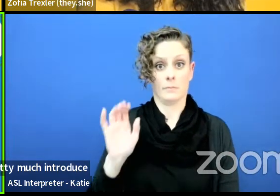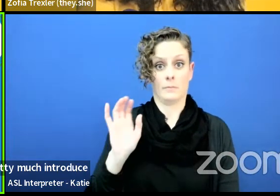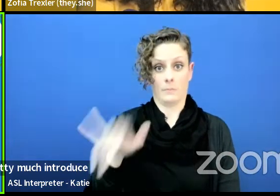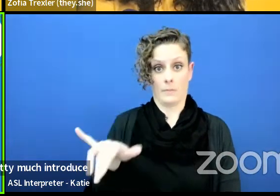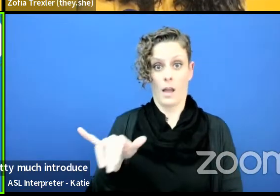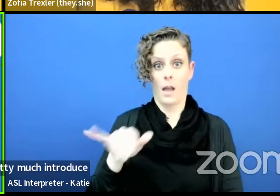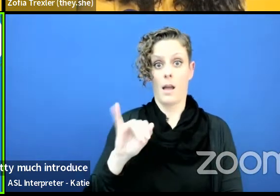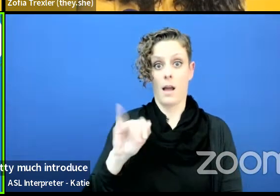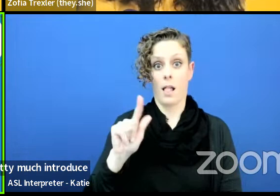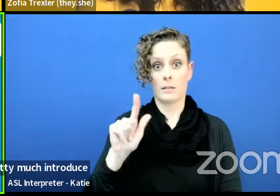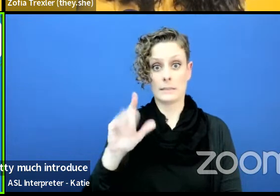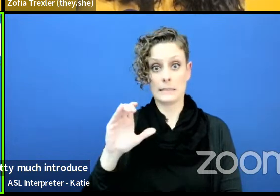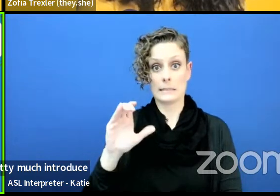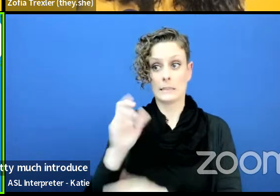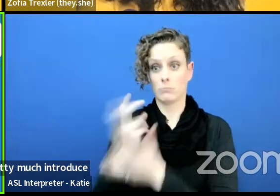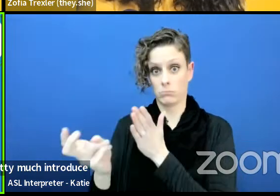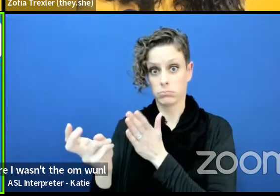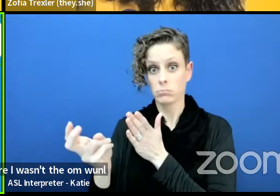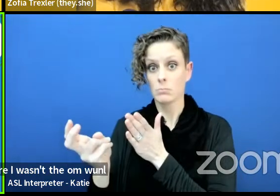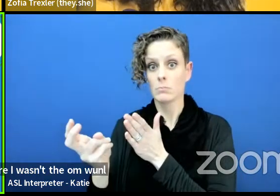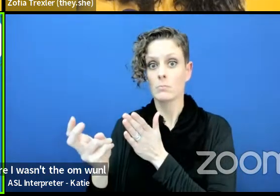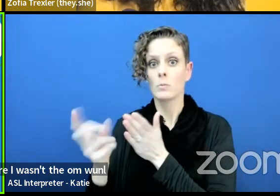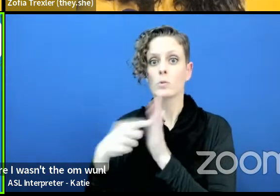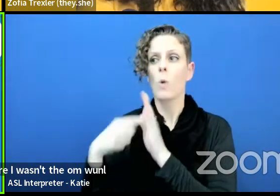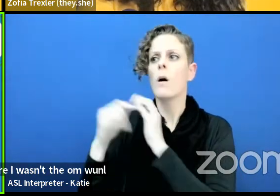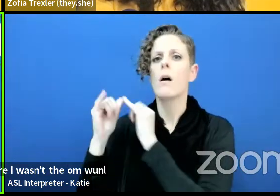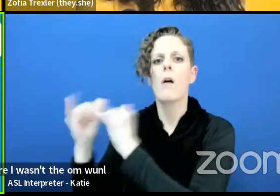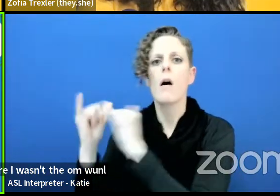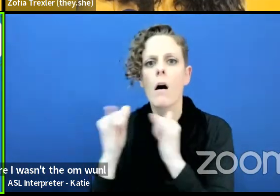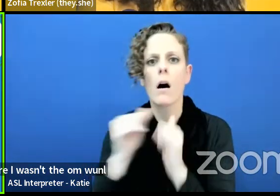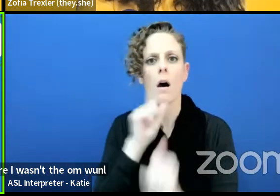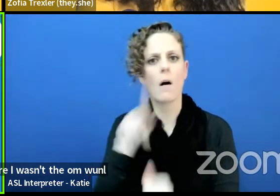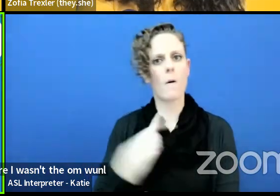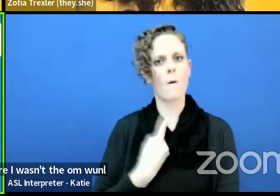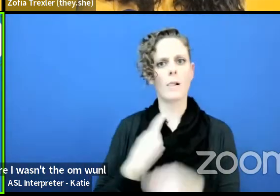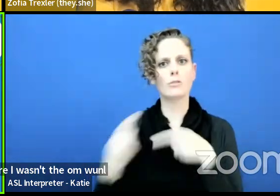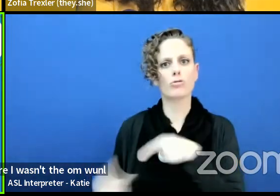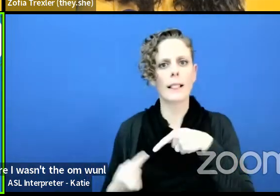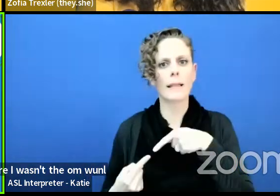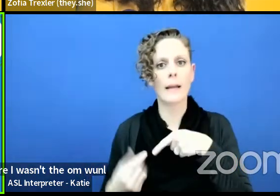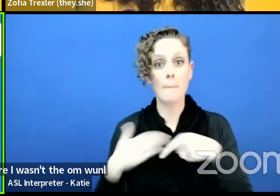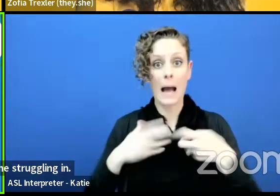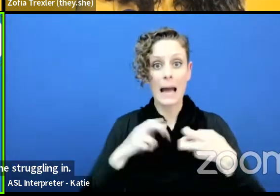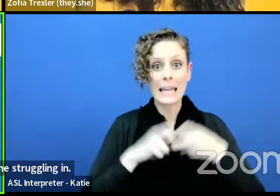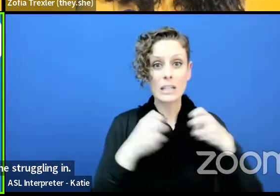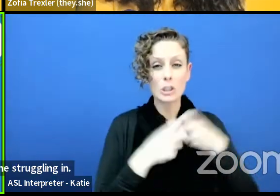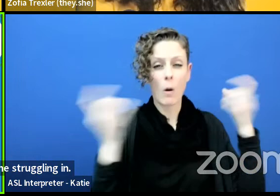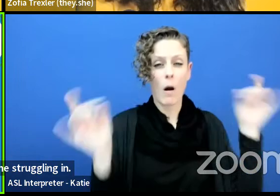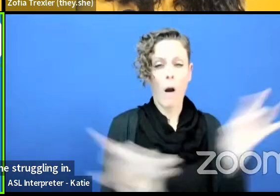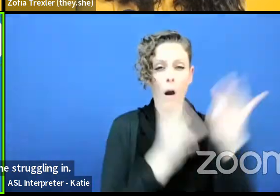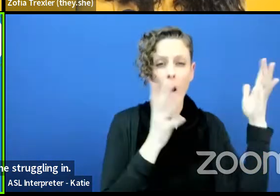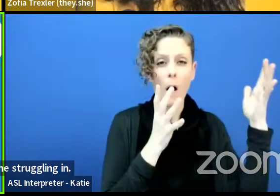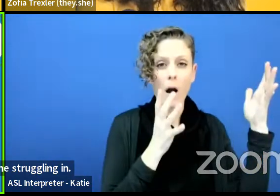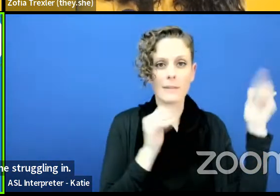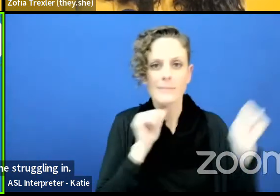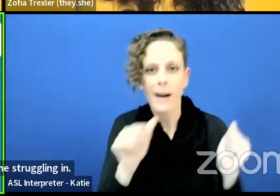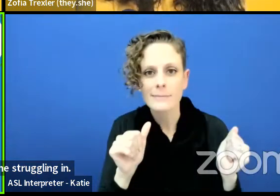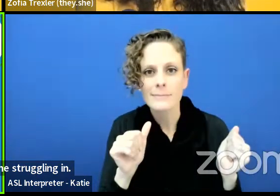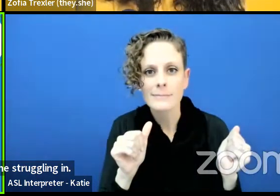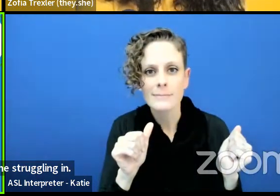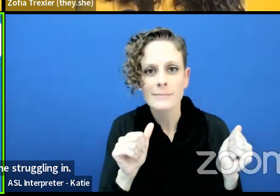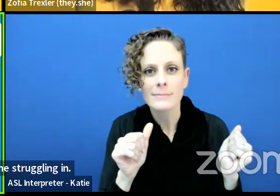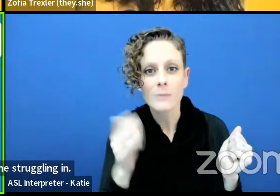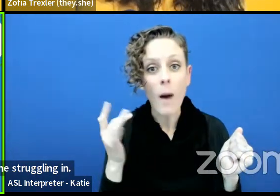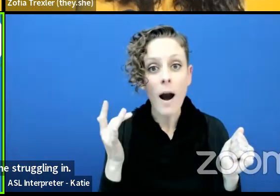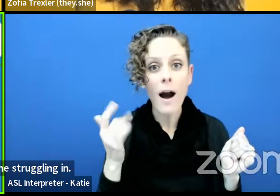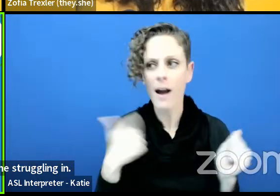in. My issues became super small because then I realized I had gained resources